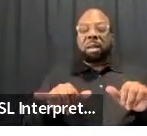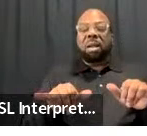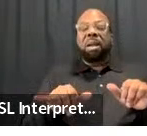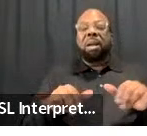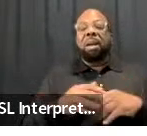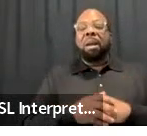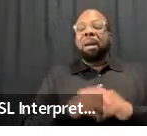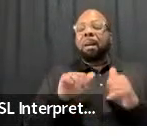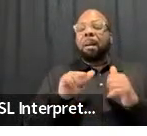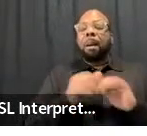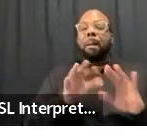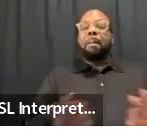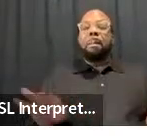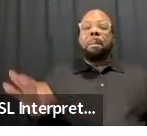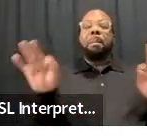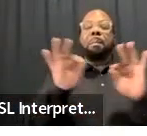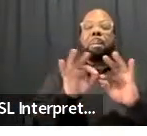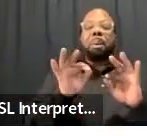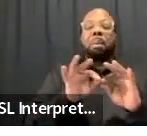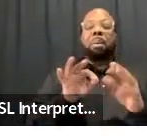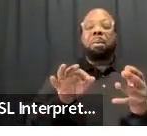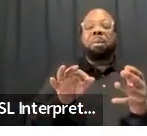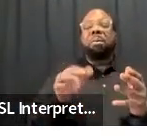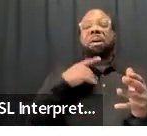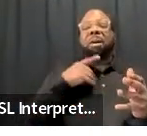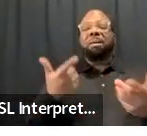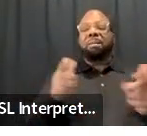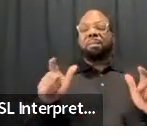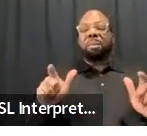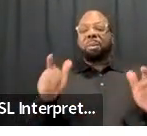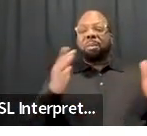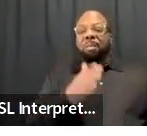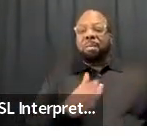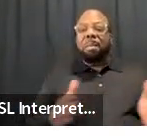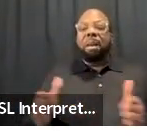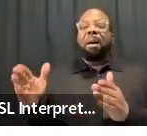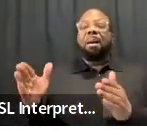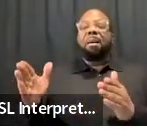realize how important they are in this broad strategy, but I'm on